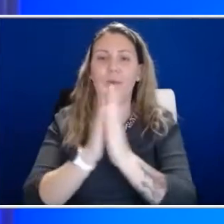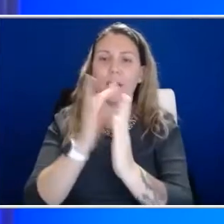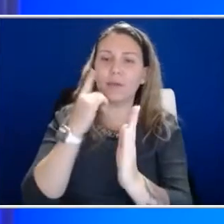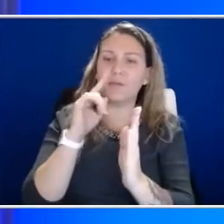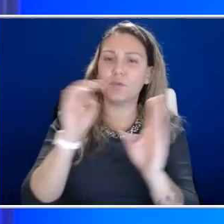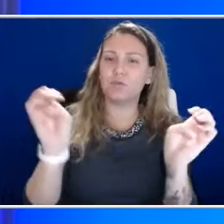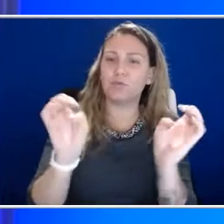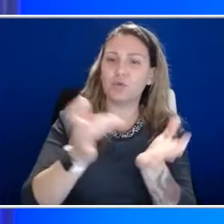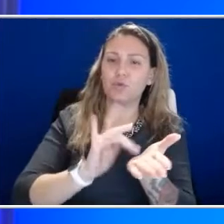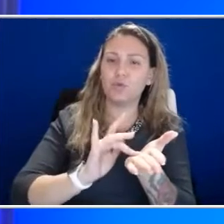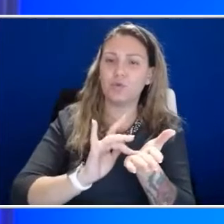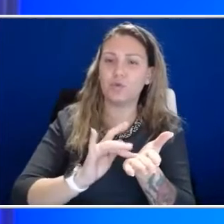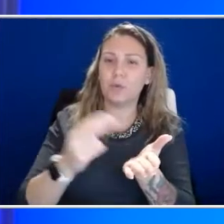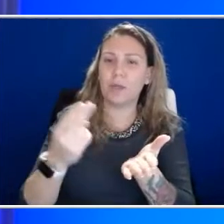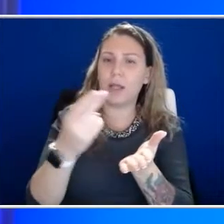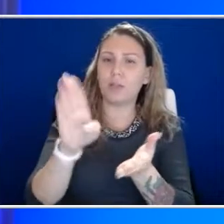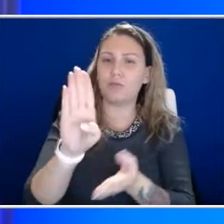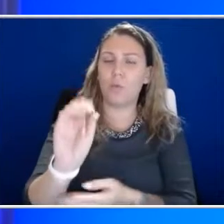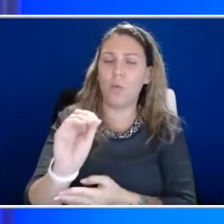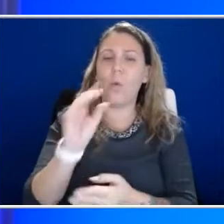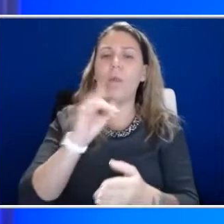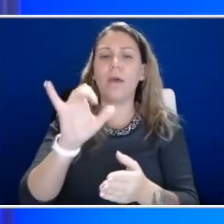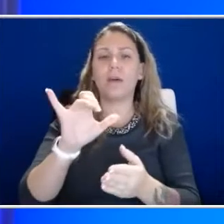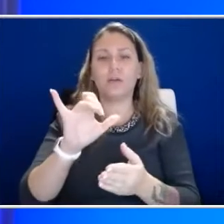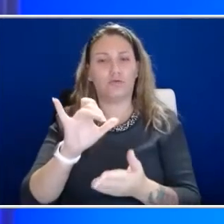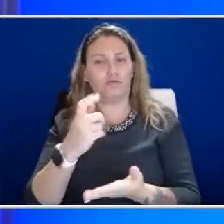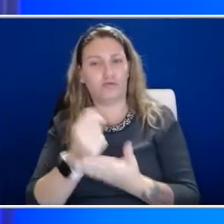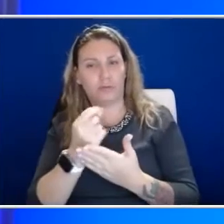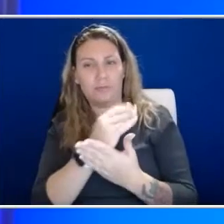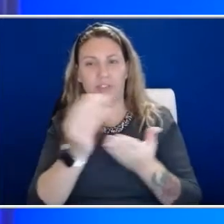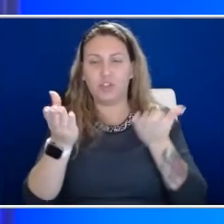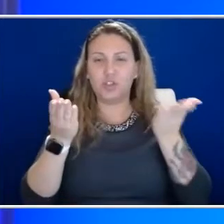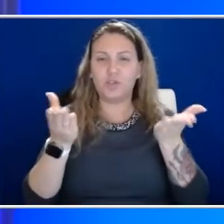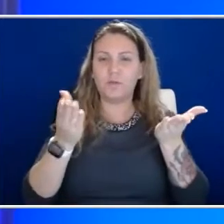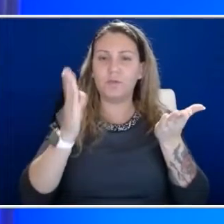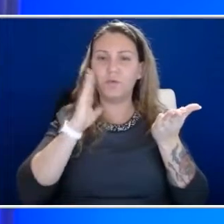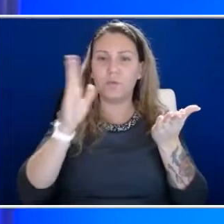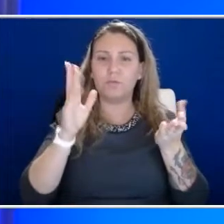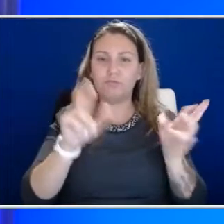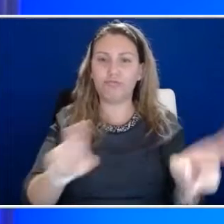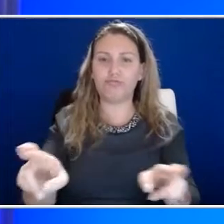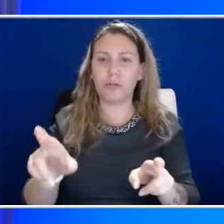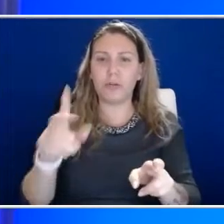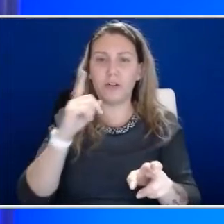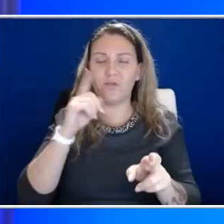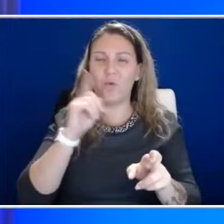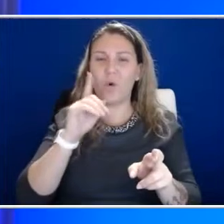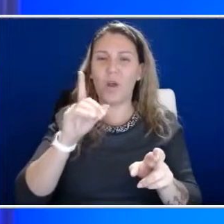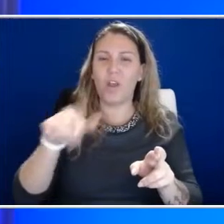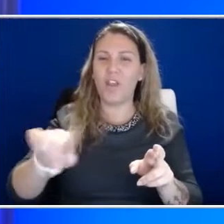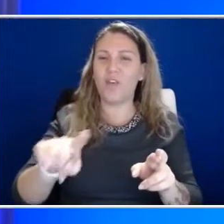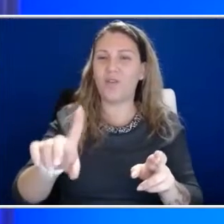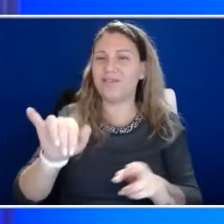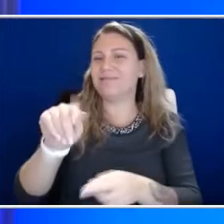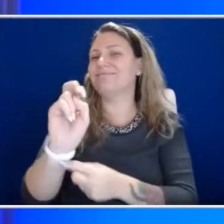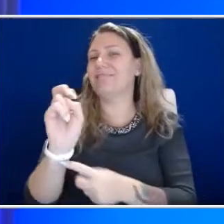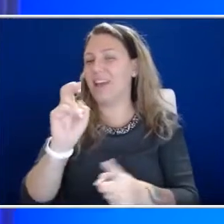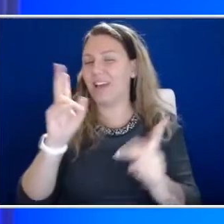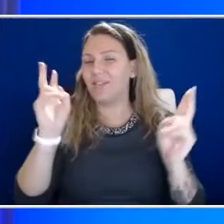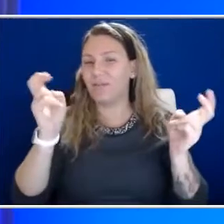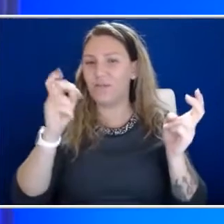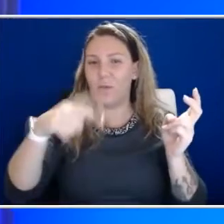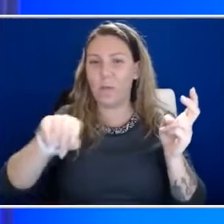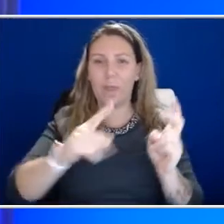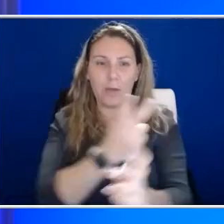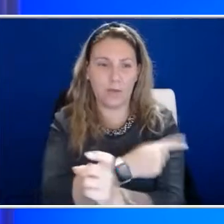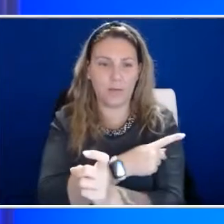HBO treatment or the service will be kind of getting ready to dive these patients. They will be they'll immediately, and then they will